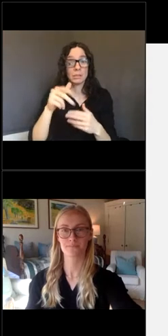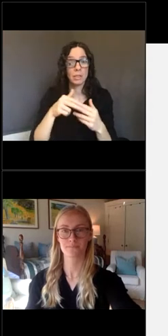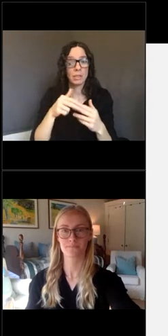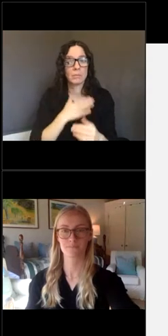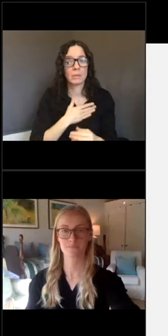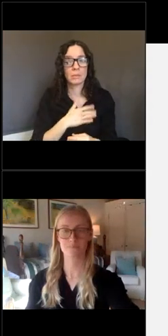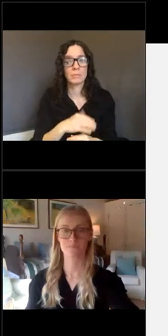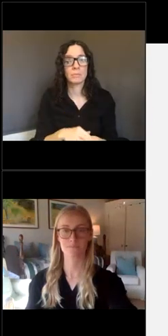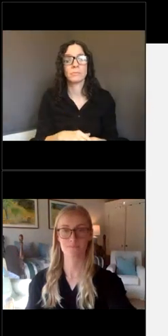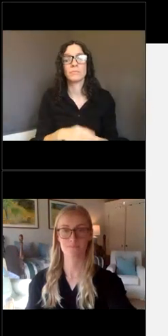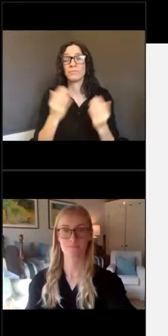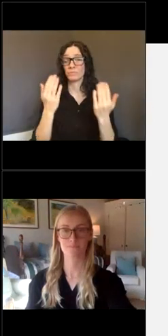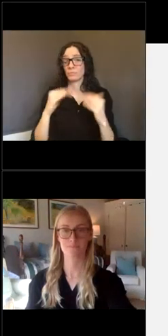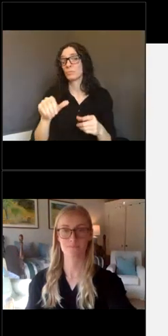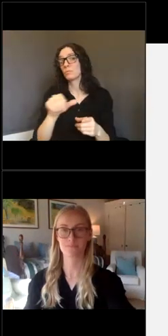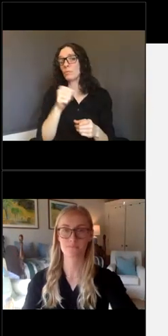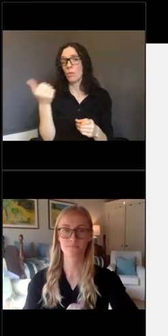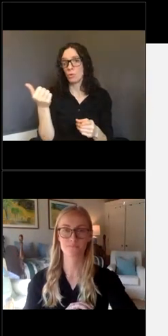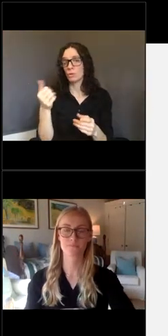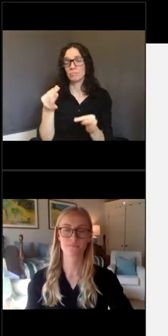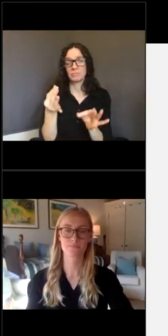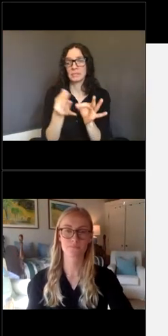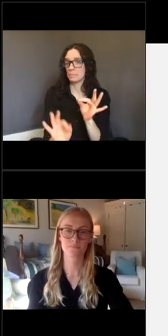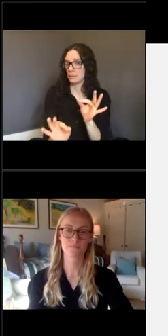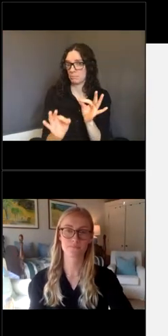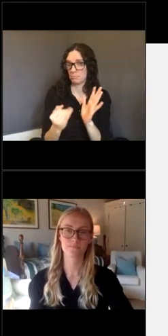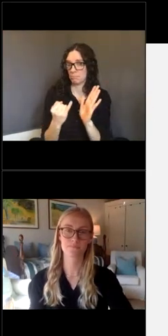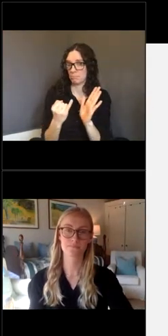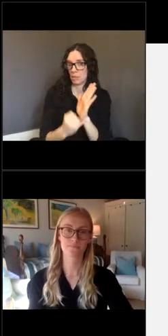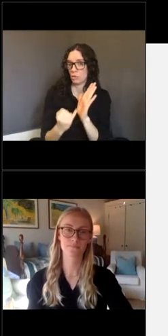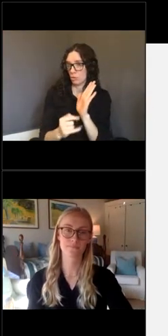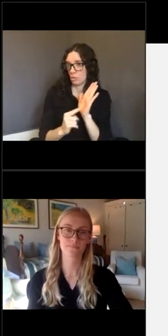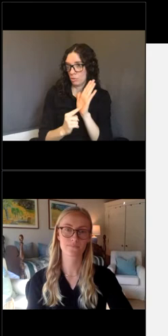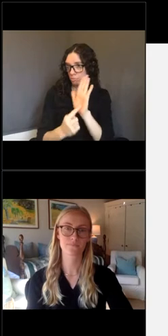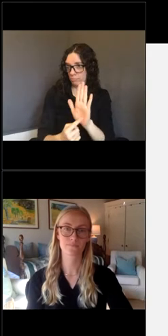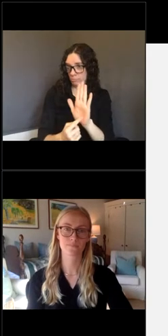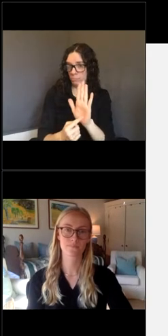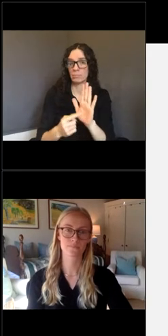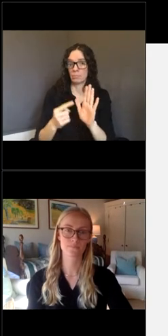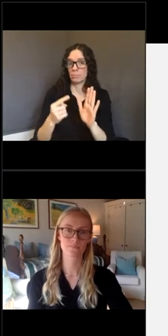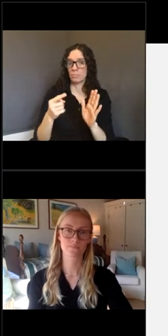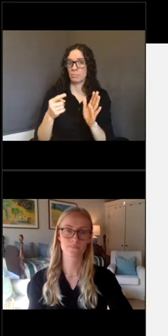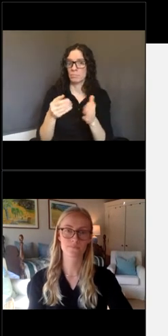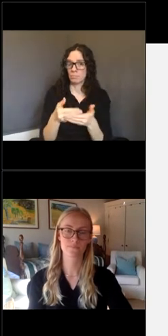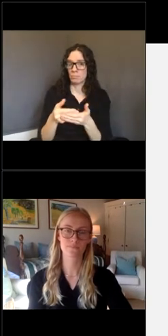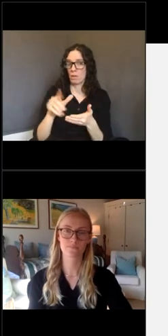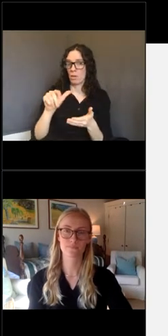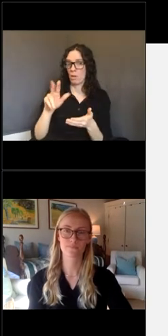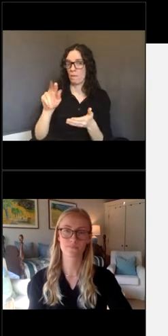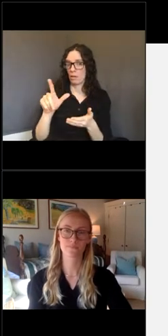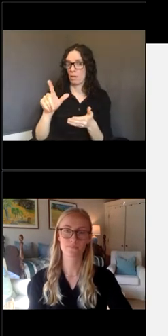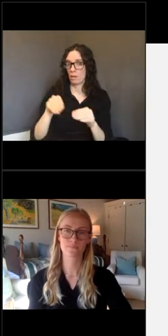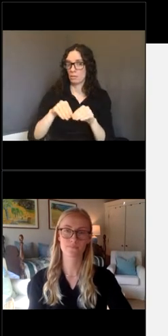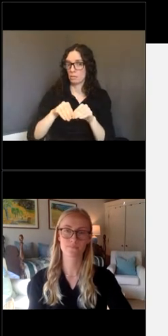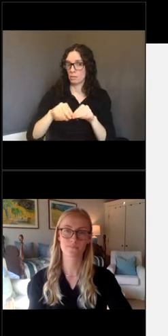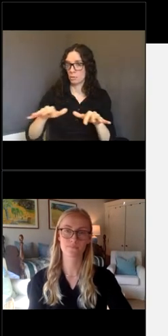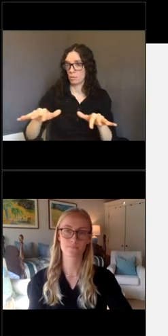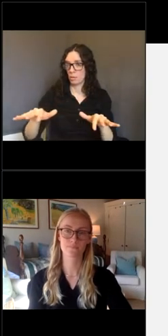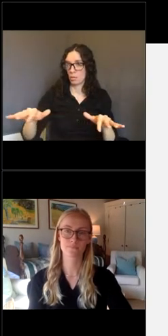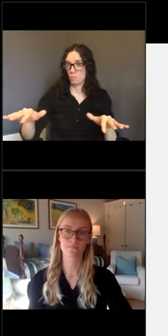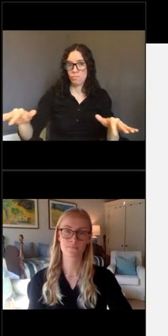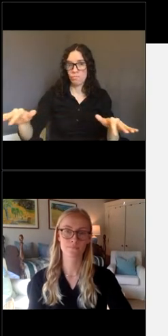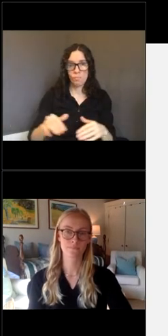And here's another simple illustration, the larval dispersal. That is a